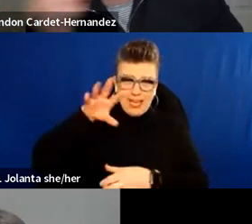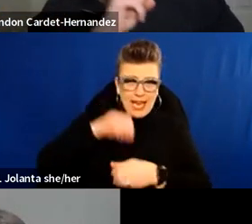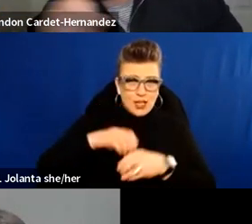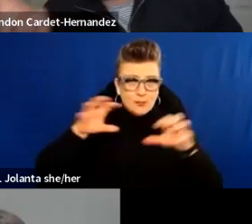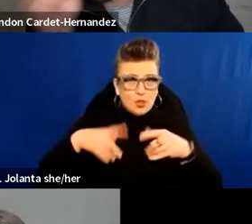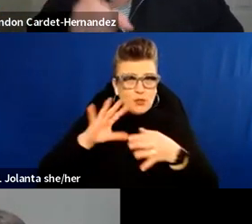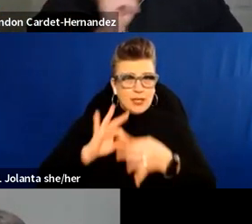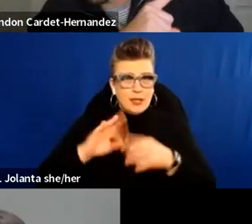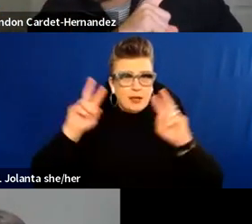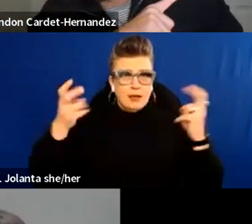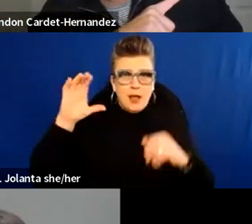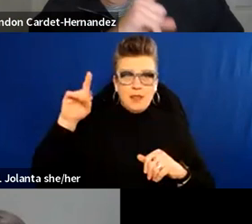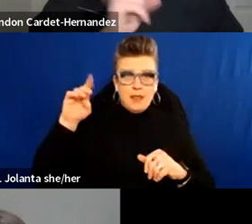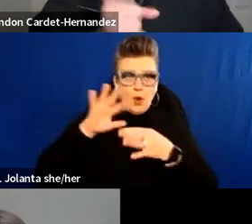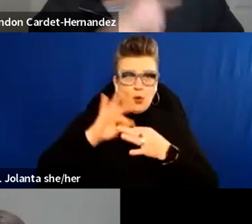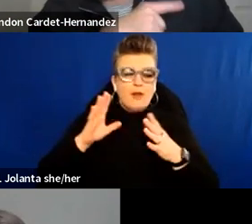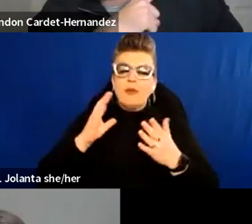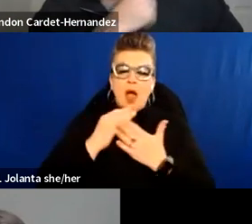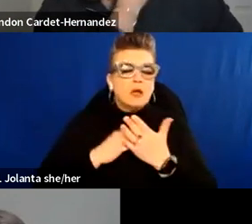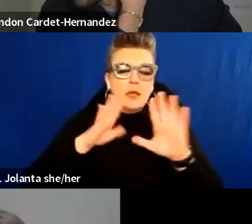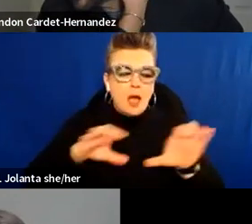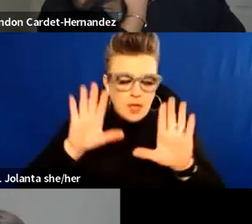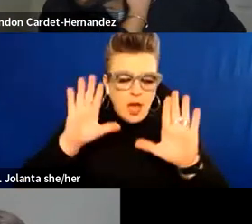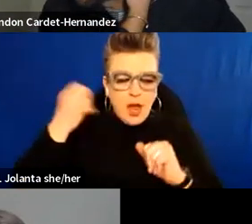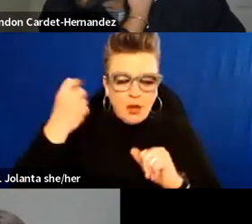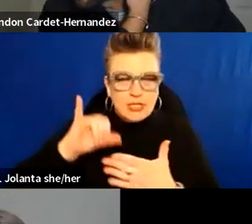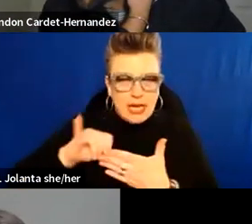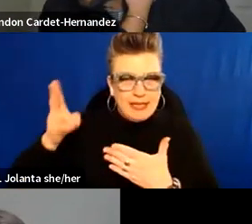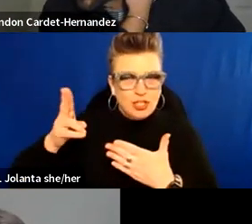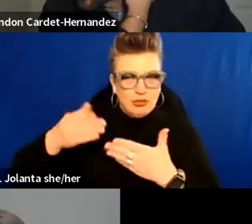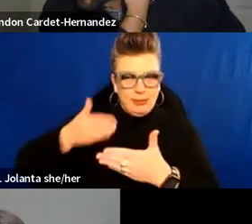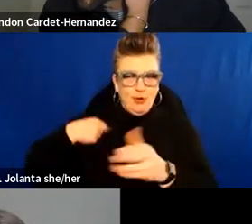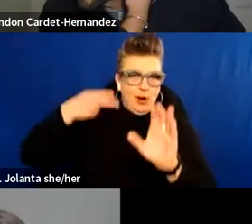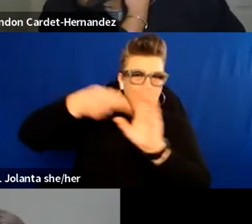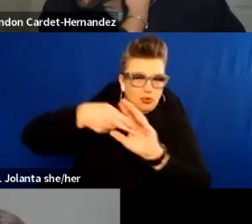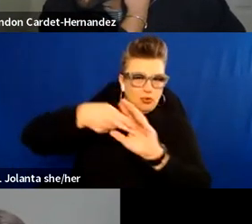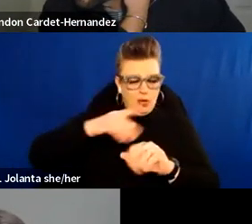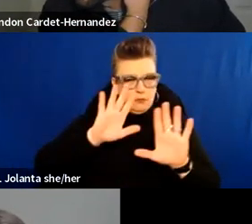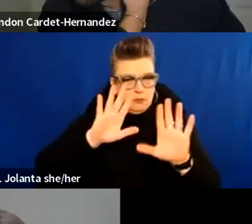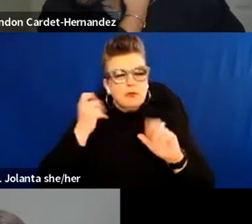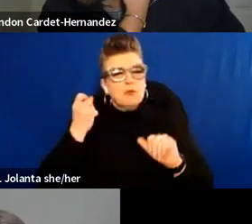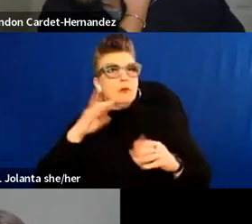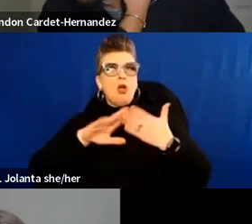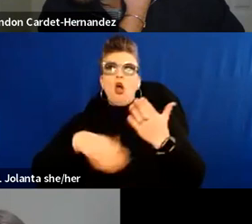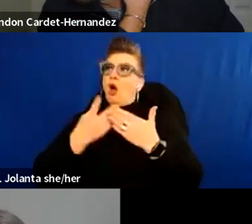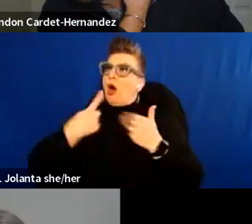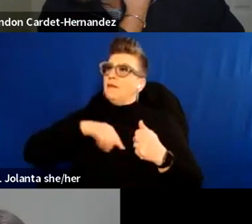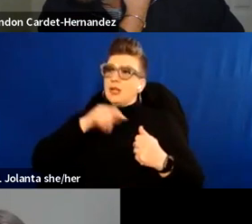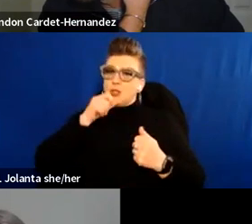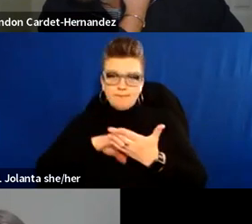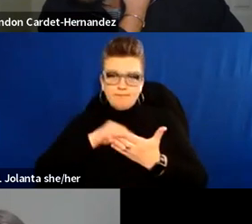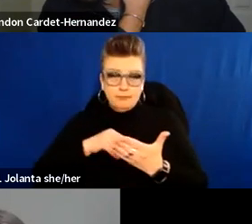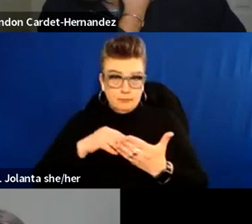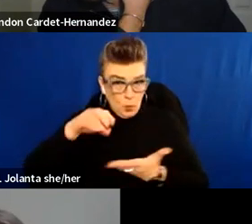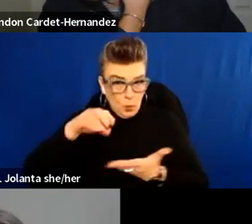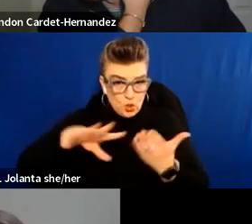conduct i understand that there is a history here that predates me but for all of us who are learning and i'm curious if there were students engaged